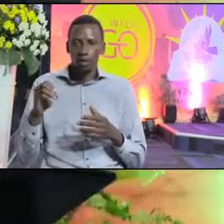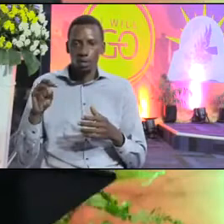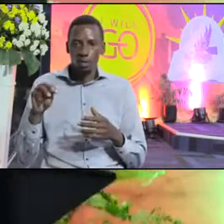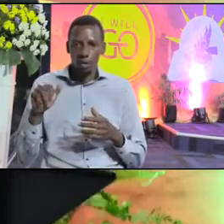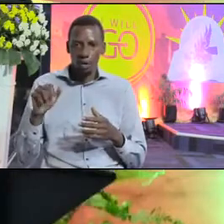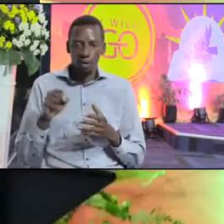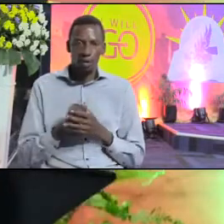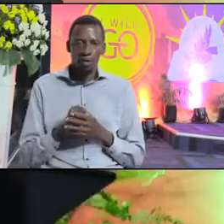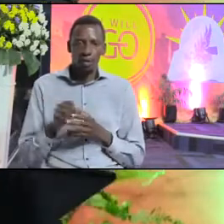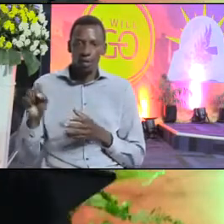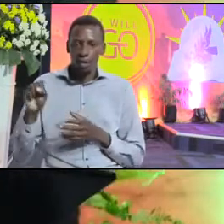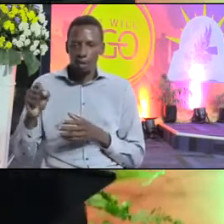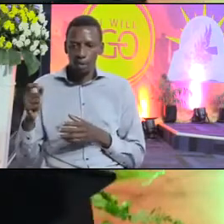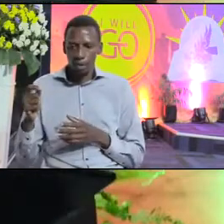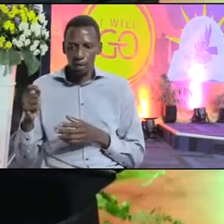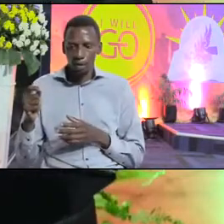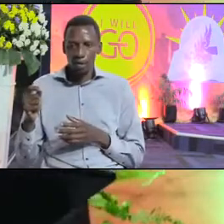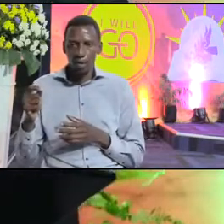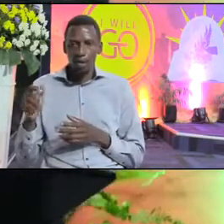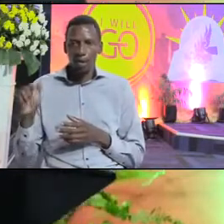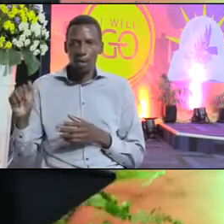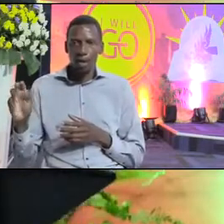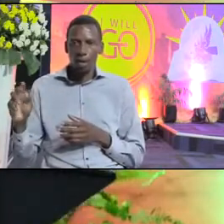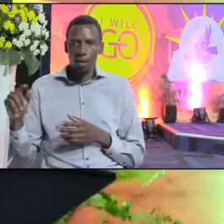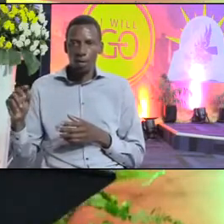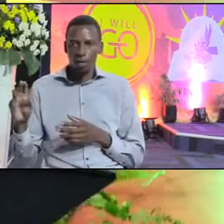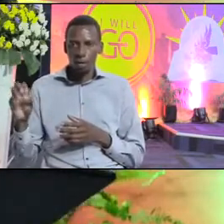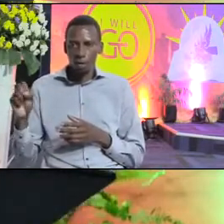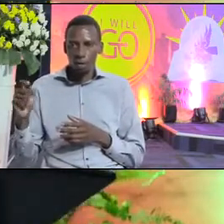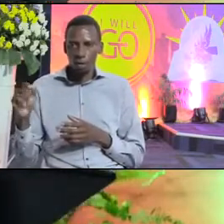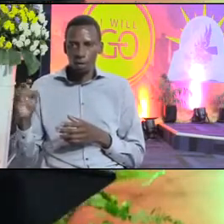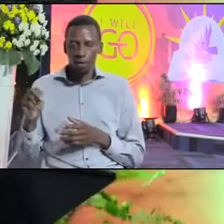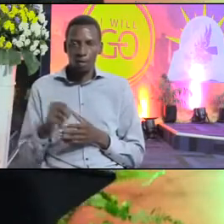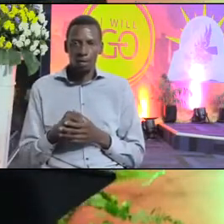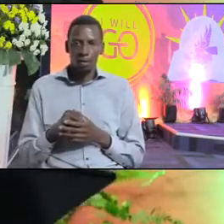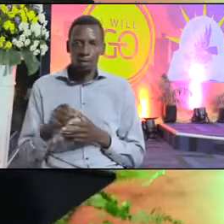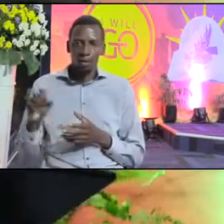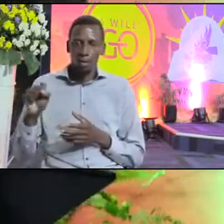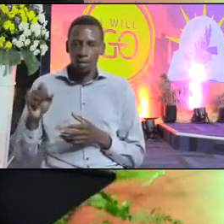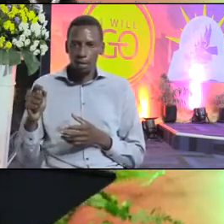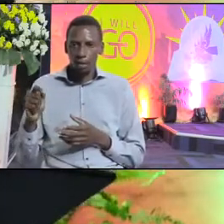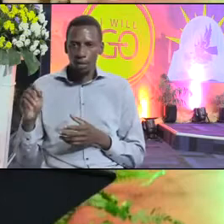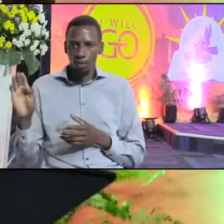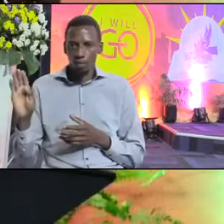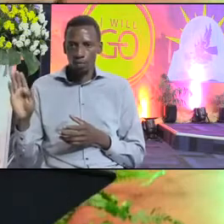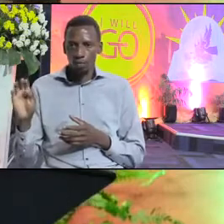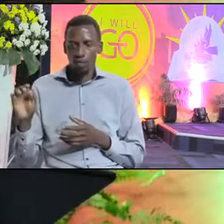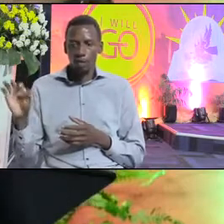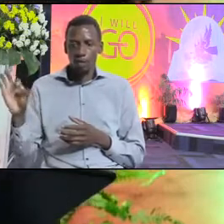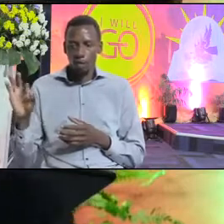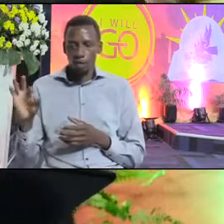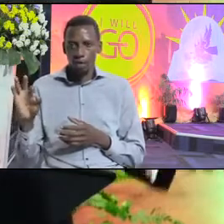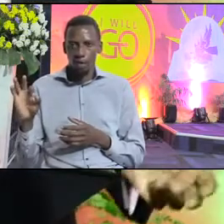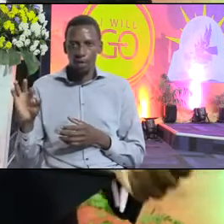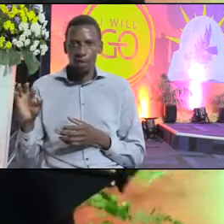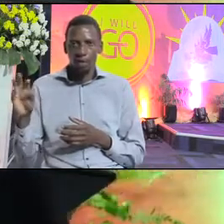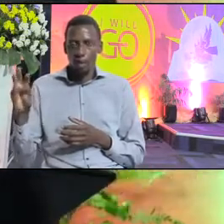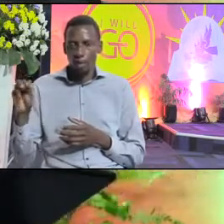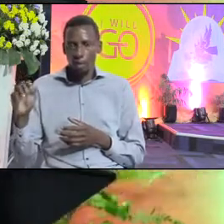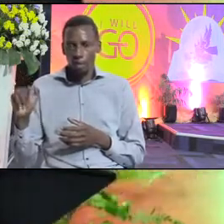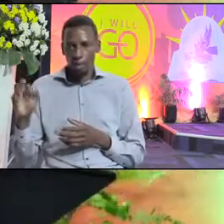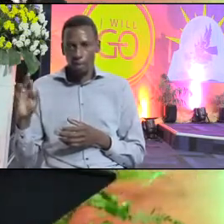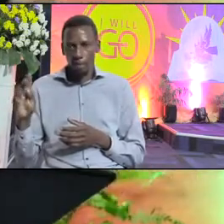Augustine and St. Bonaventure, and St. Francis of Assisi, and St. Matthew, St.